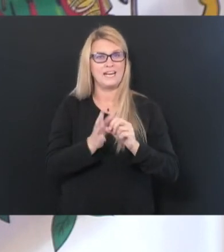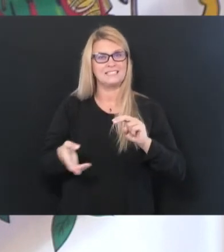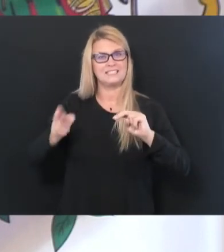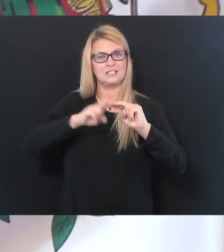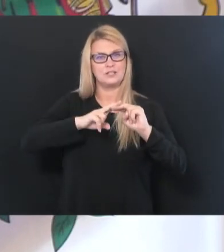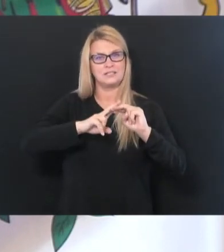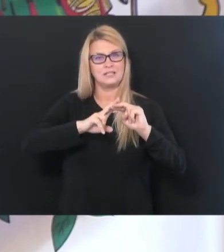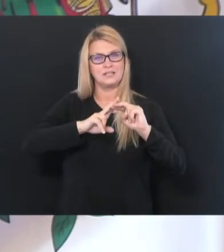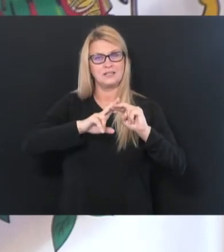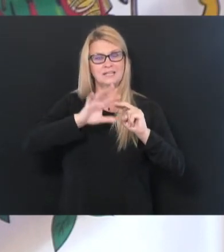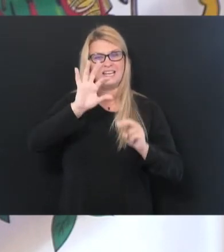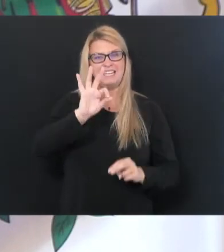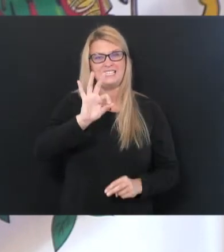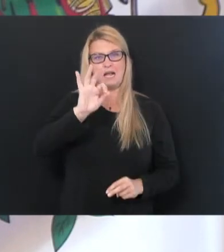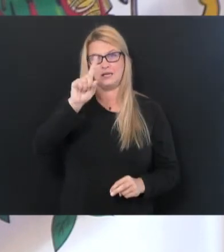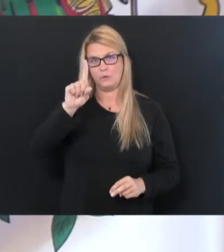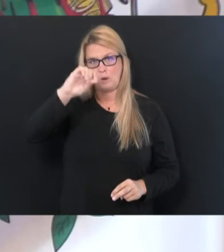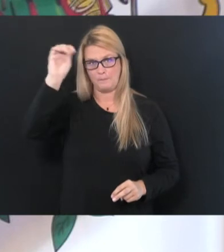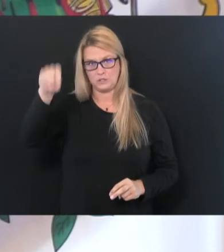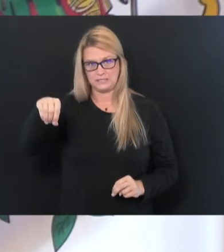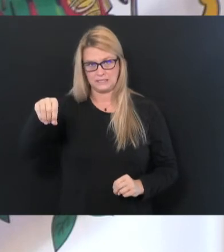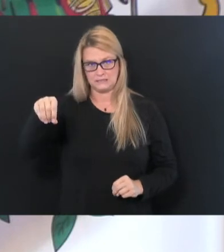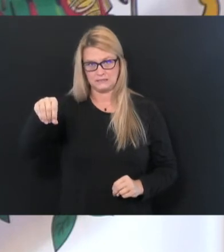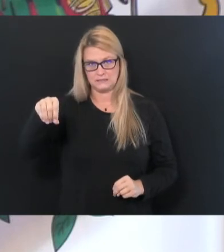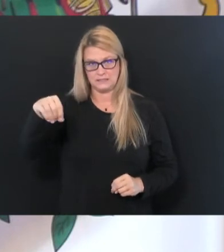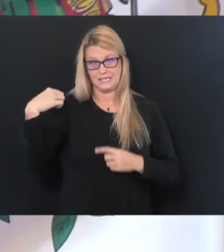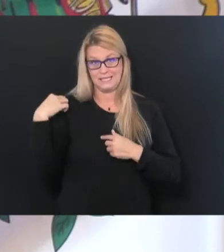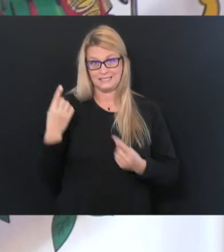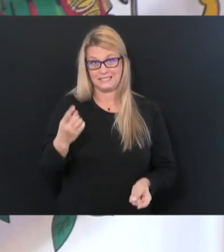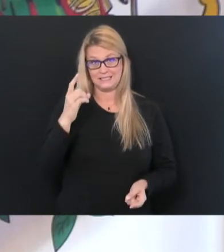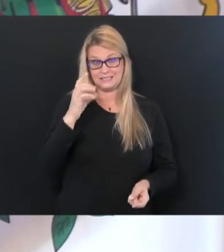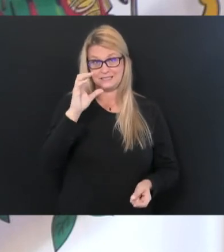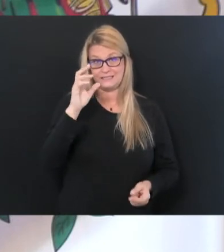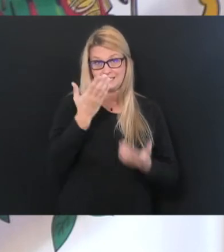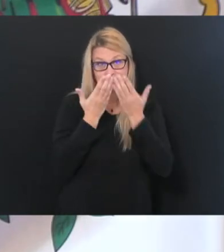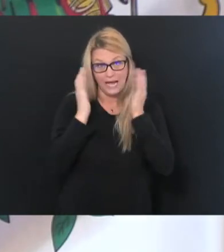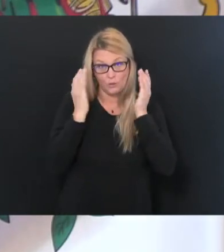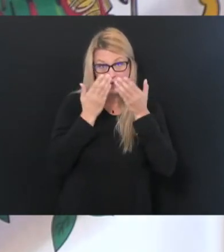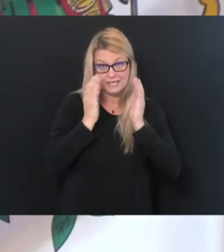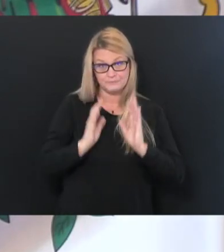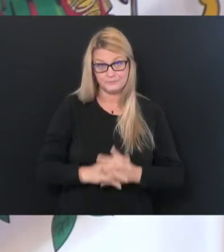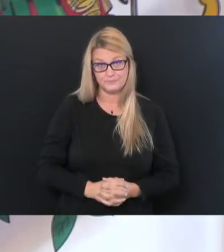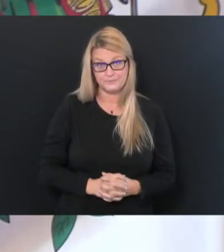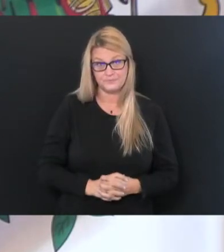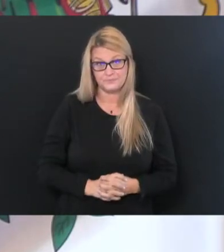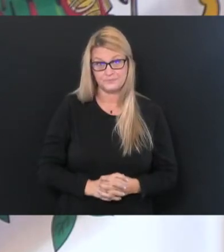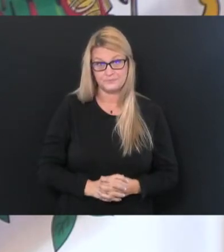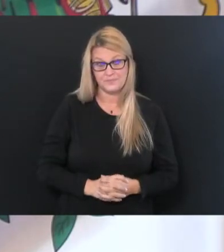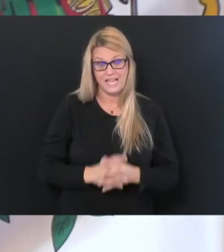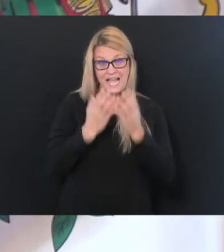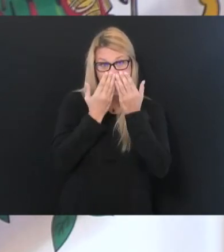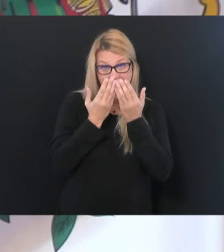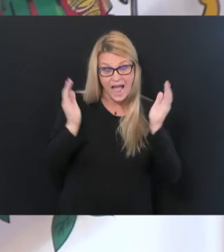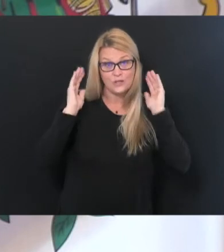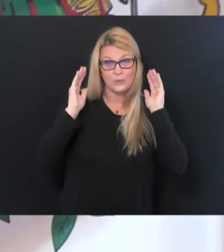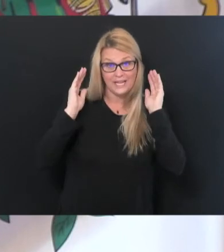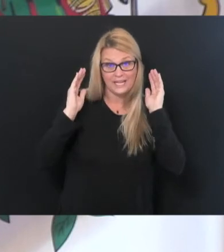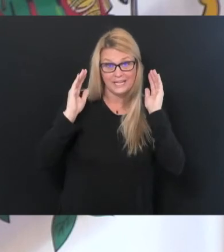by 91% since Halloween. From Halloween,